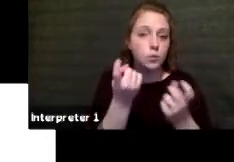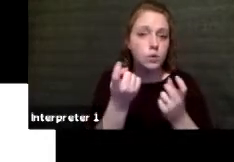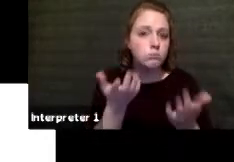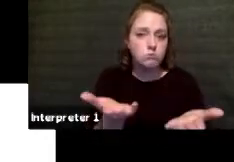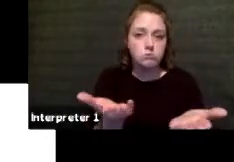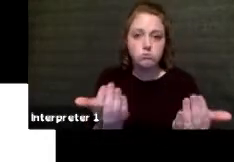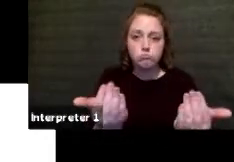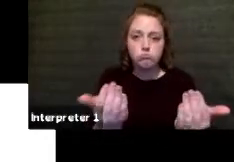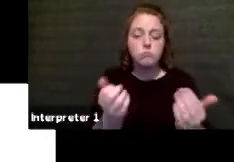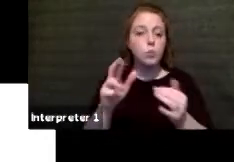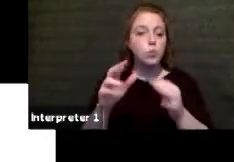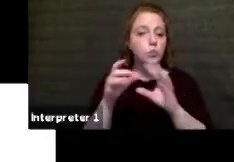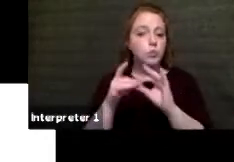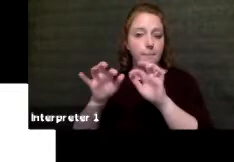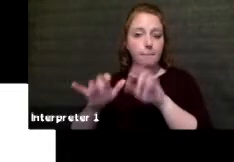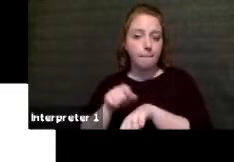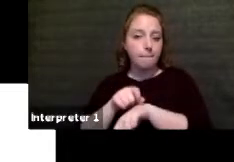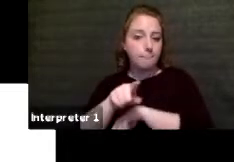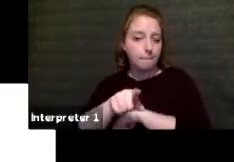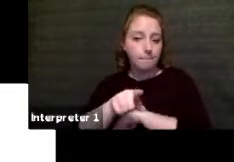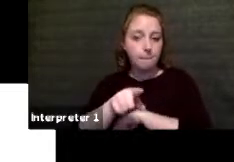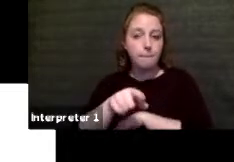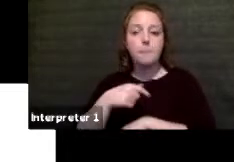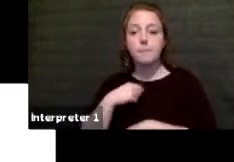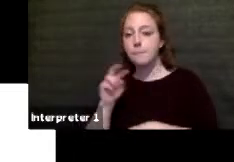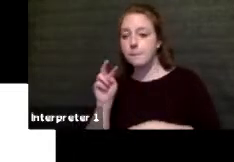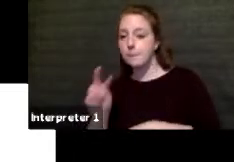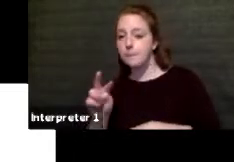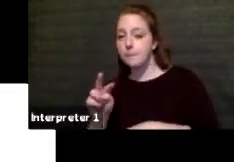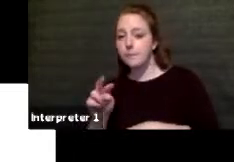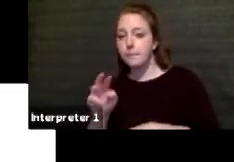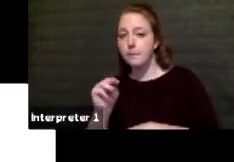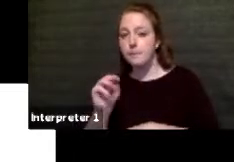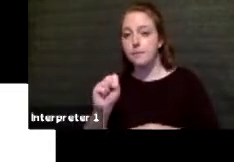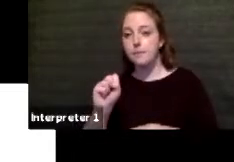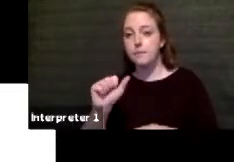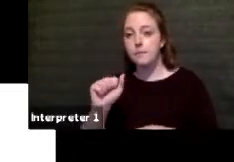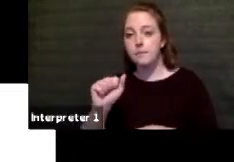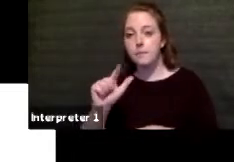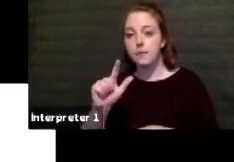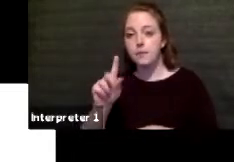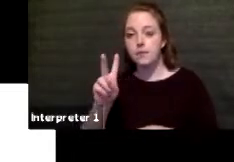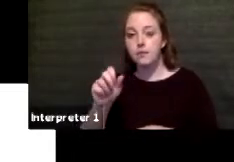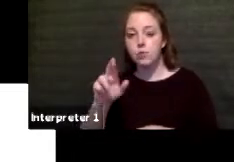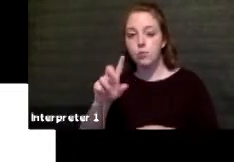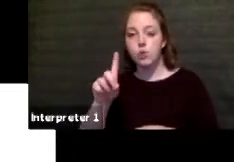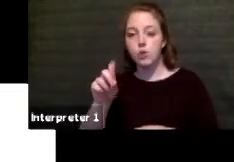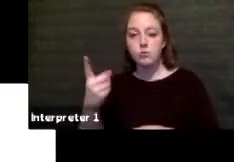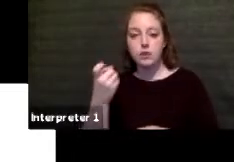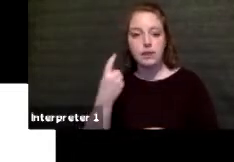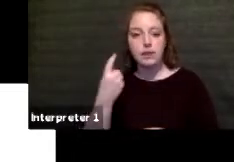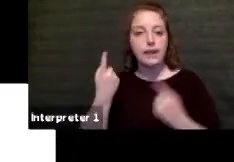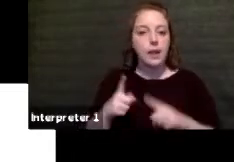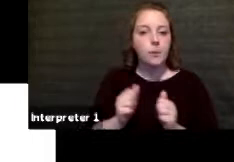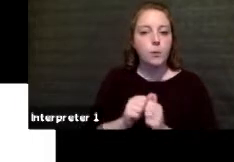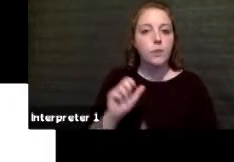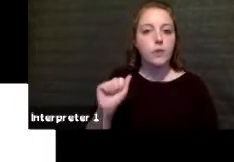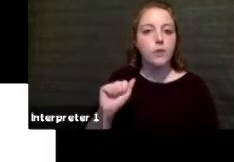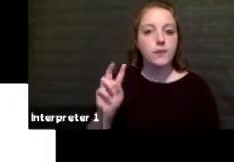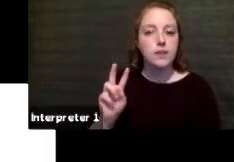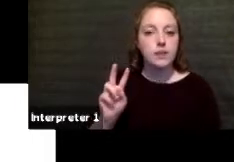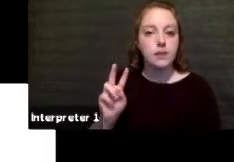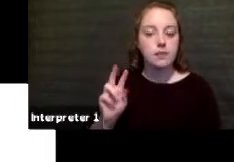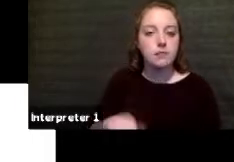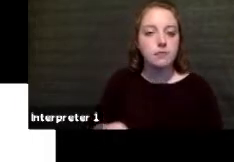ask or send them in the chat. And I see Ms. Alvarado asked about what would happen with Alta Vista. And so much like